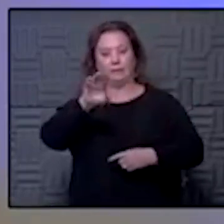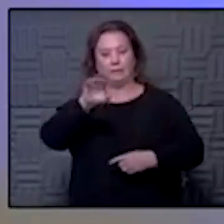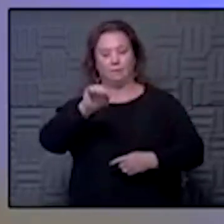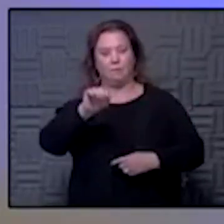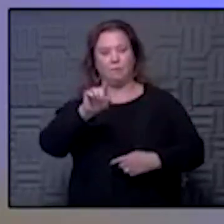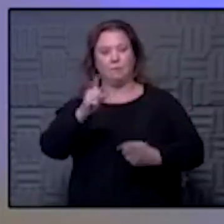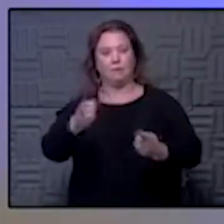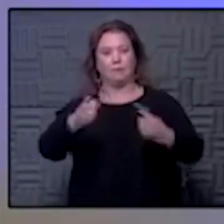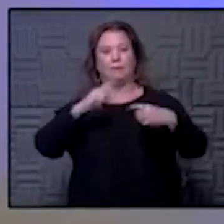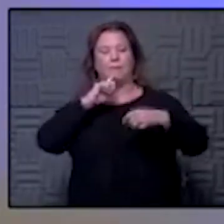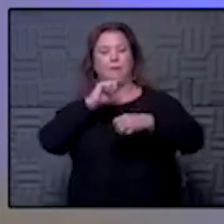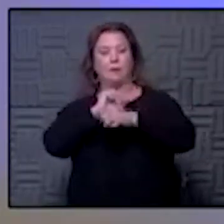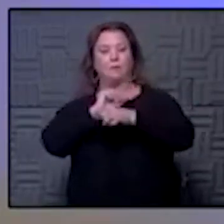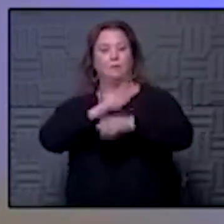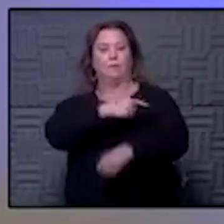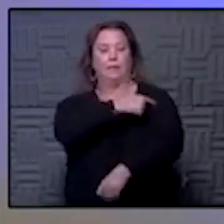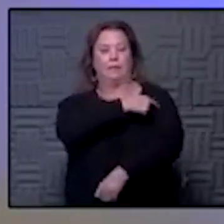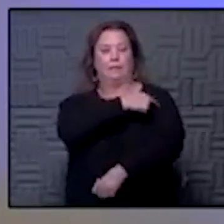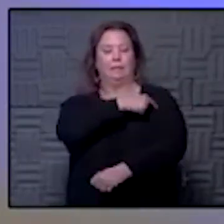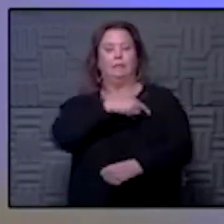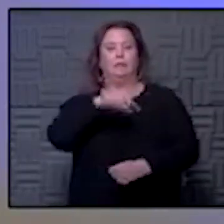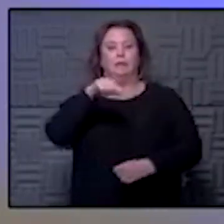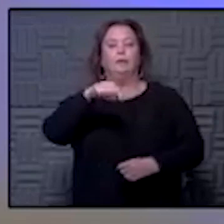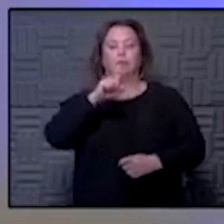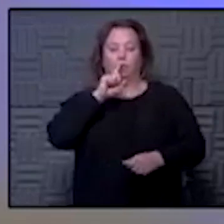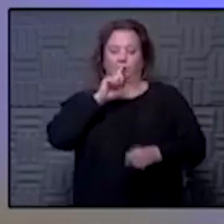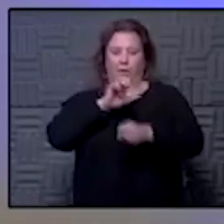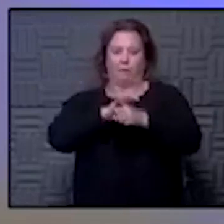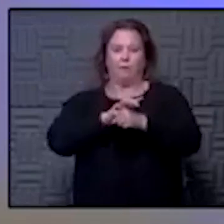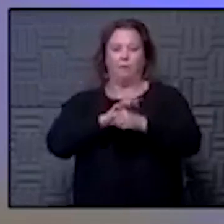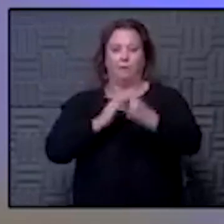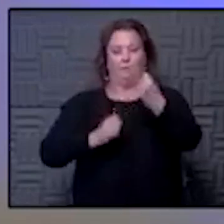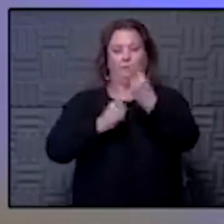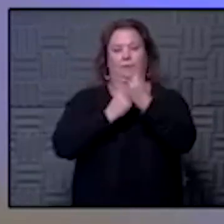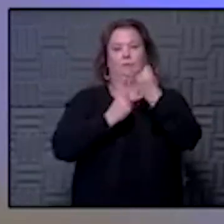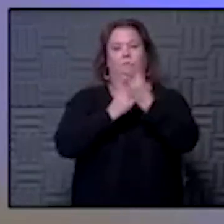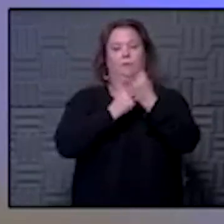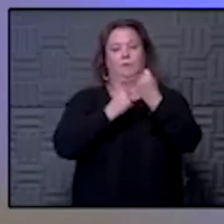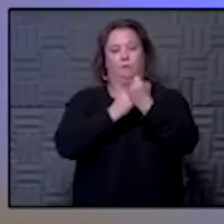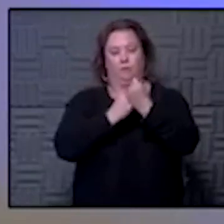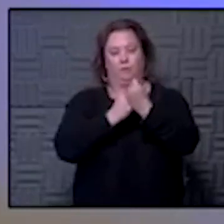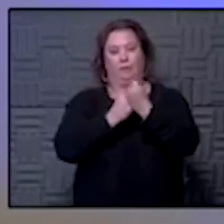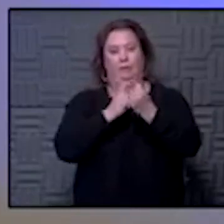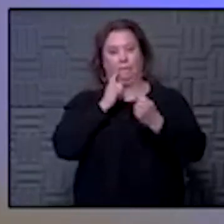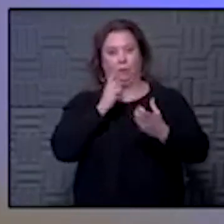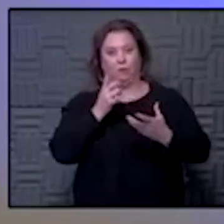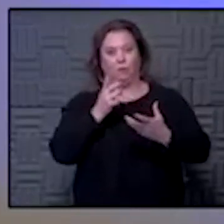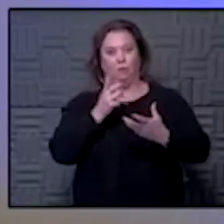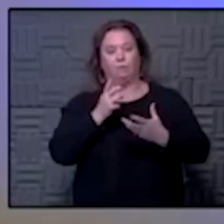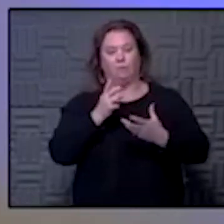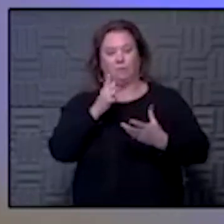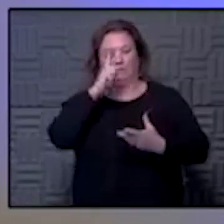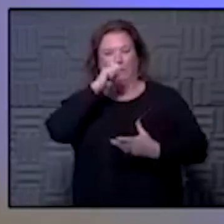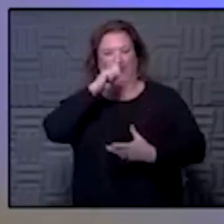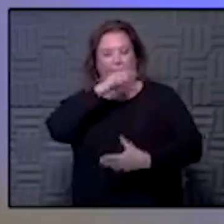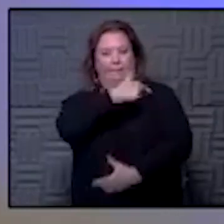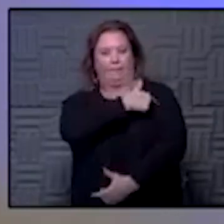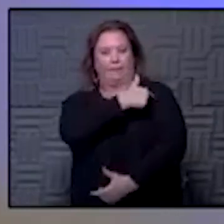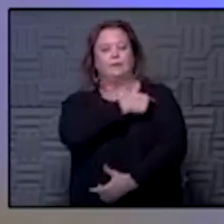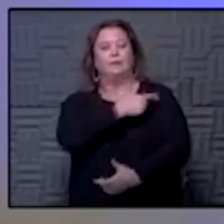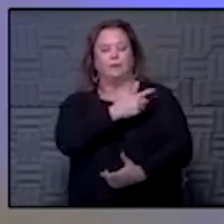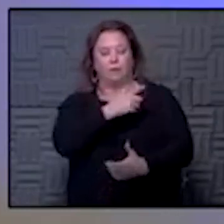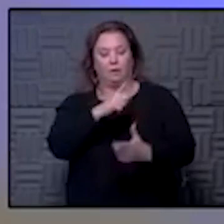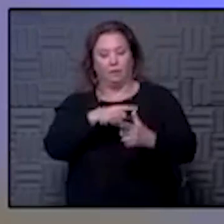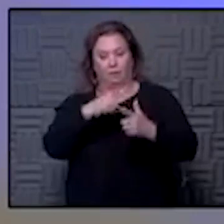for the vaccine. So this is something we have a commitment from the sponsor, is that if you receive placebo, then you will have access